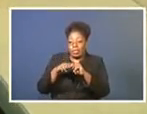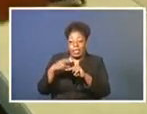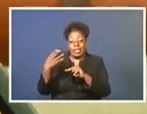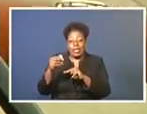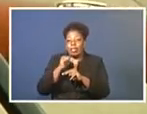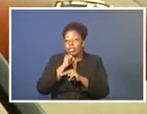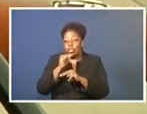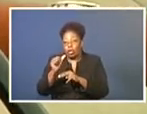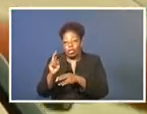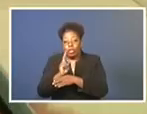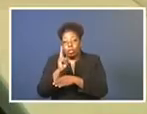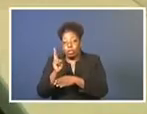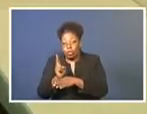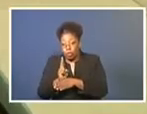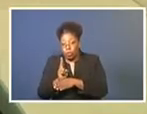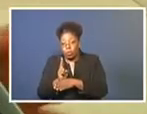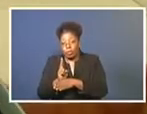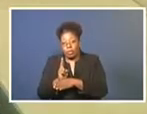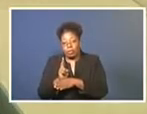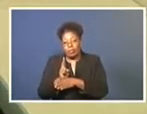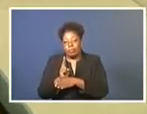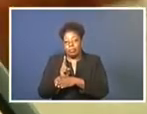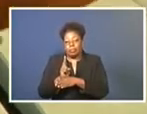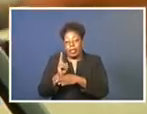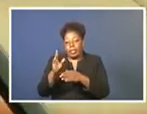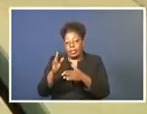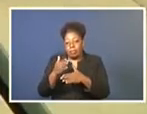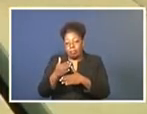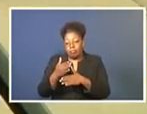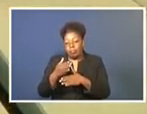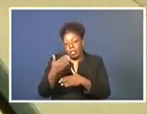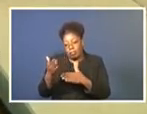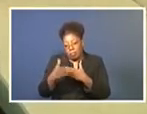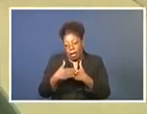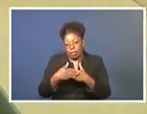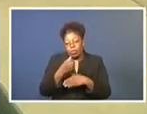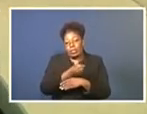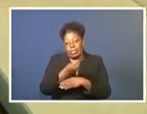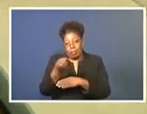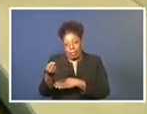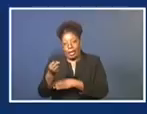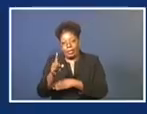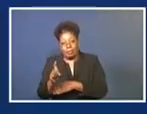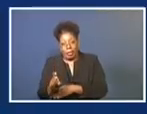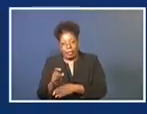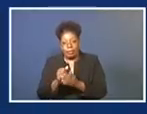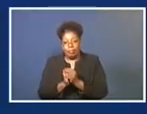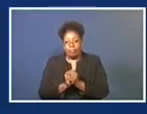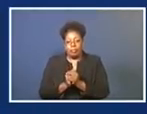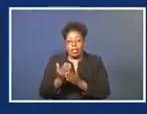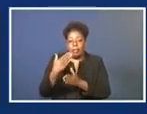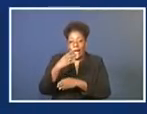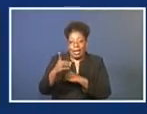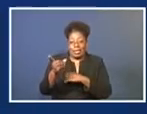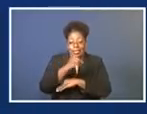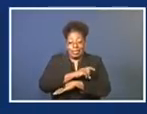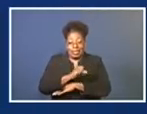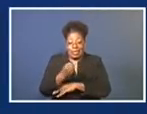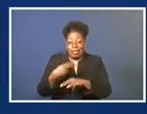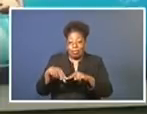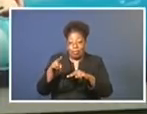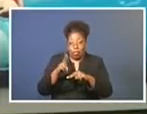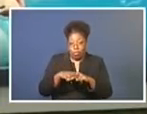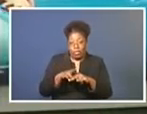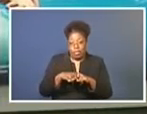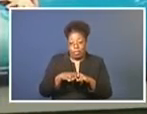not being used. And it ties right back into supply and demand. And that demand has in the last several days led to an increase at the